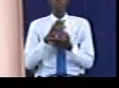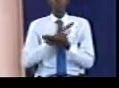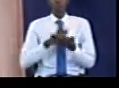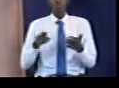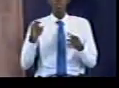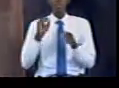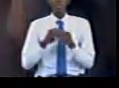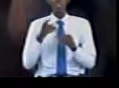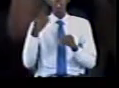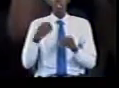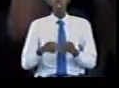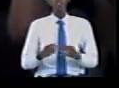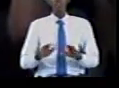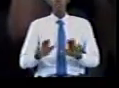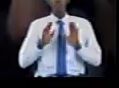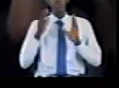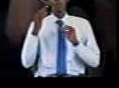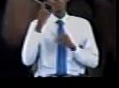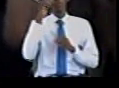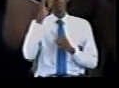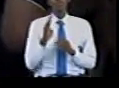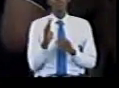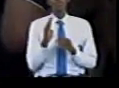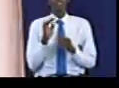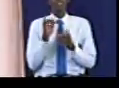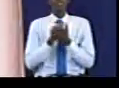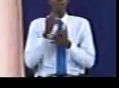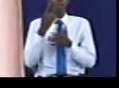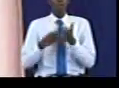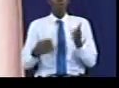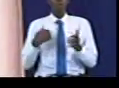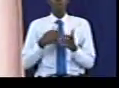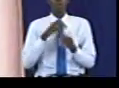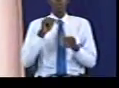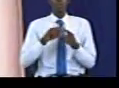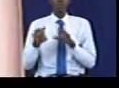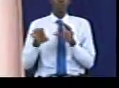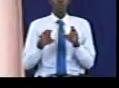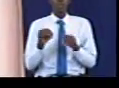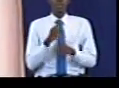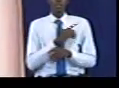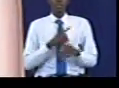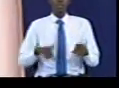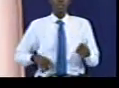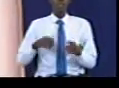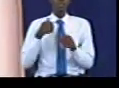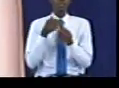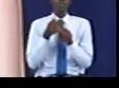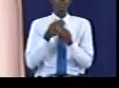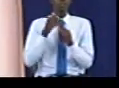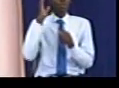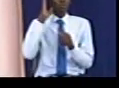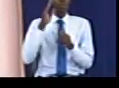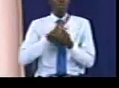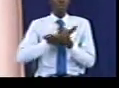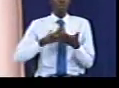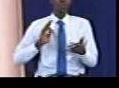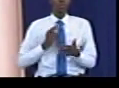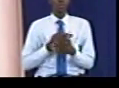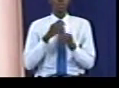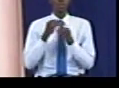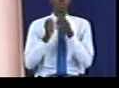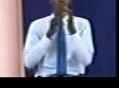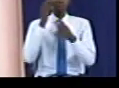fear of God. That's what we need to do. And as we do it, the Lord himself will sanctify us in Jesus'